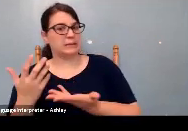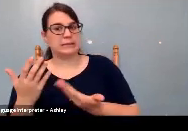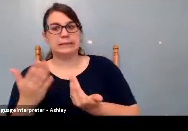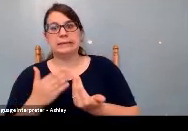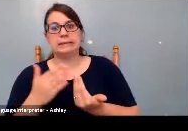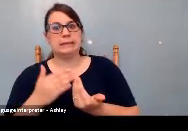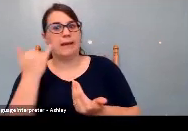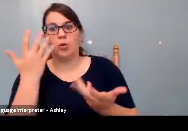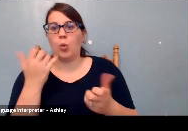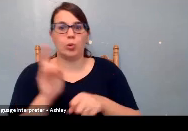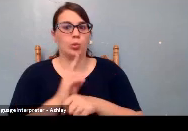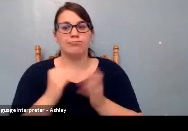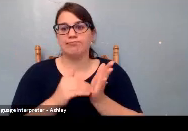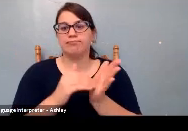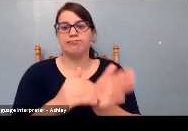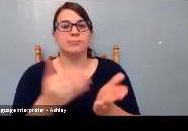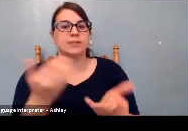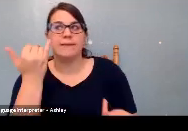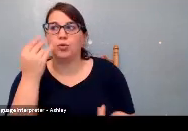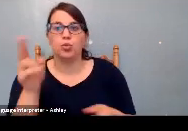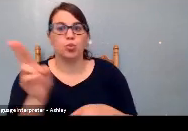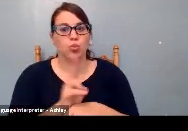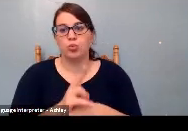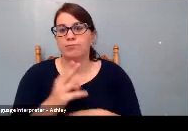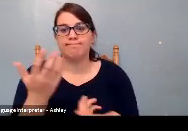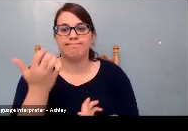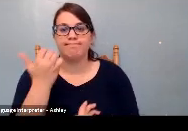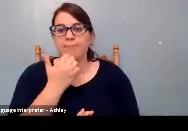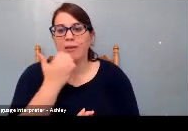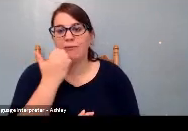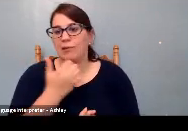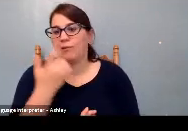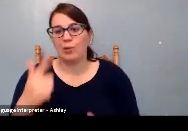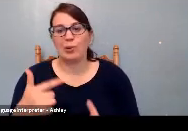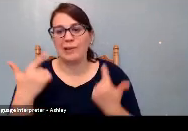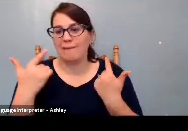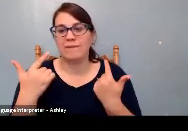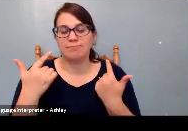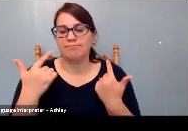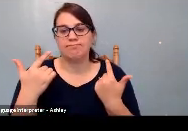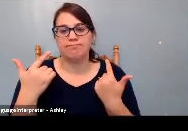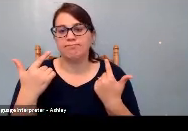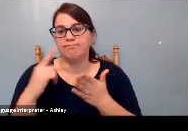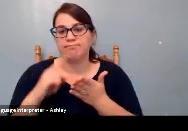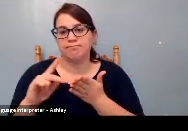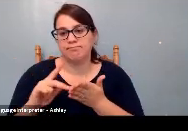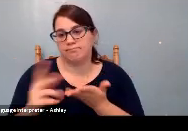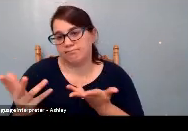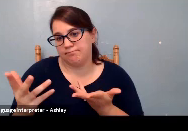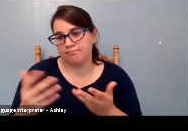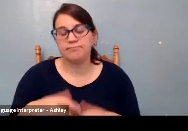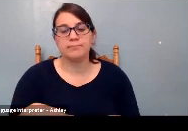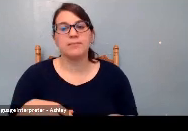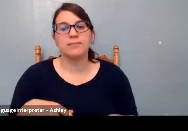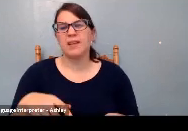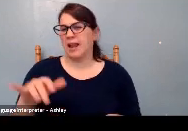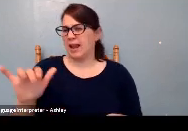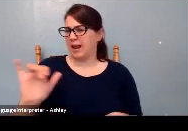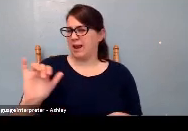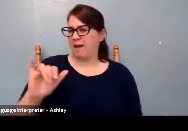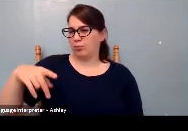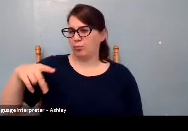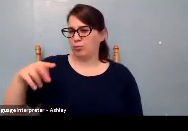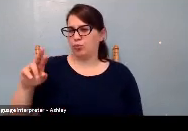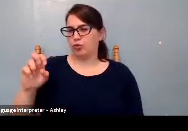frequently, for example, to pay for everyday living expenses. So briefly, they function like a loadable prepaid debit